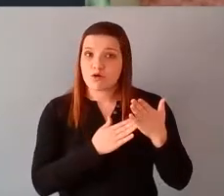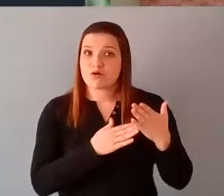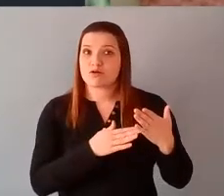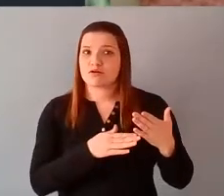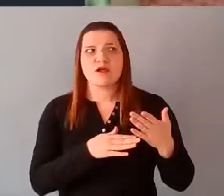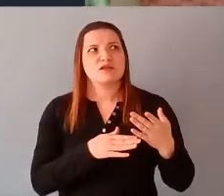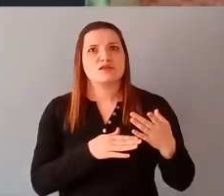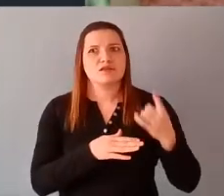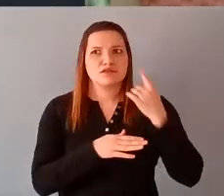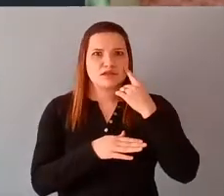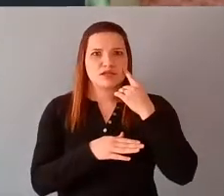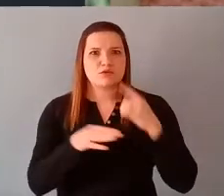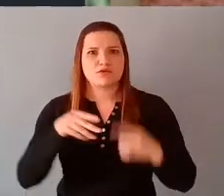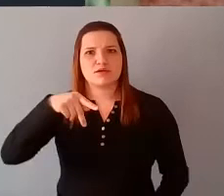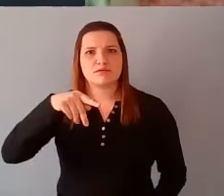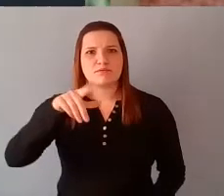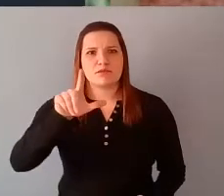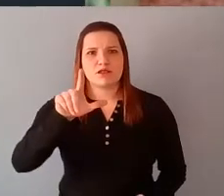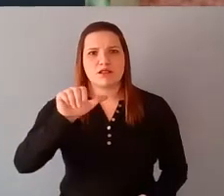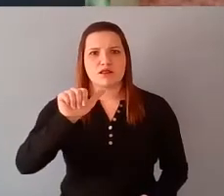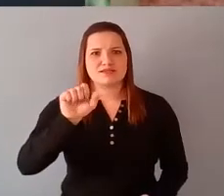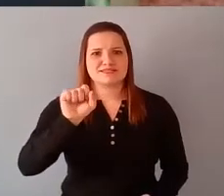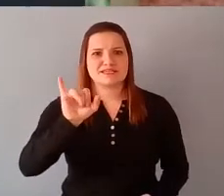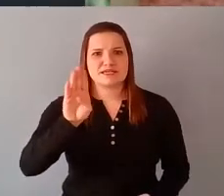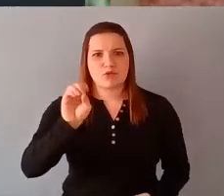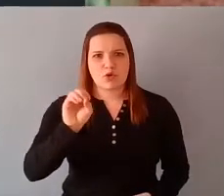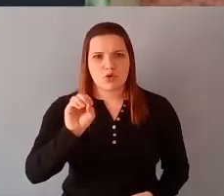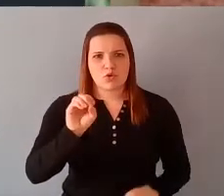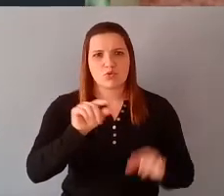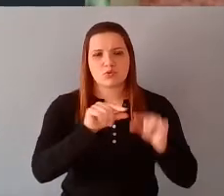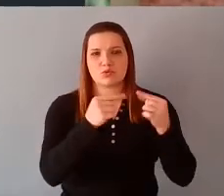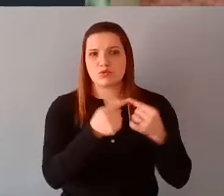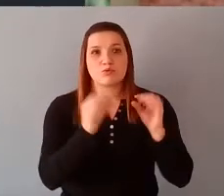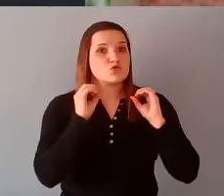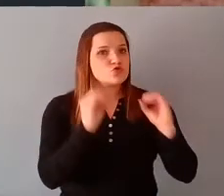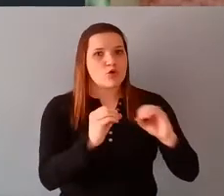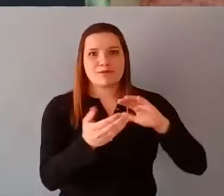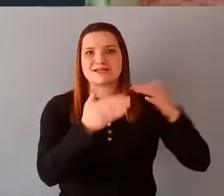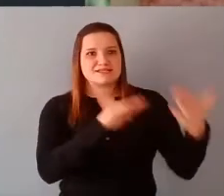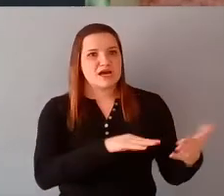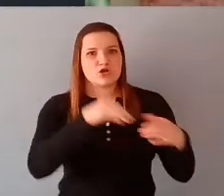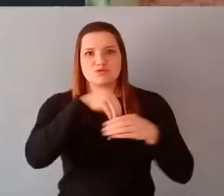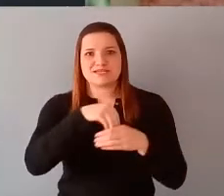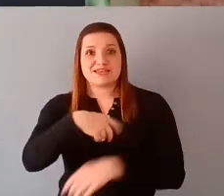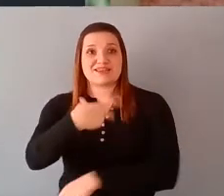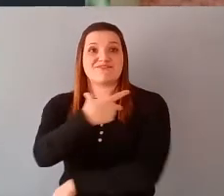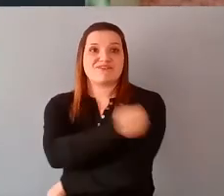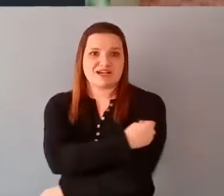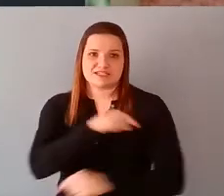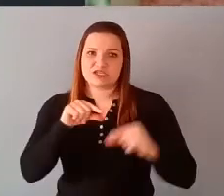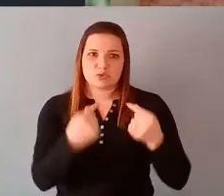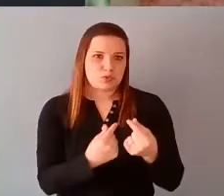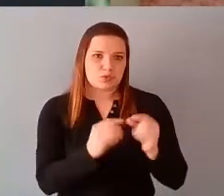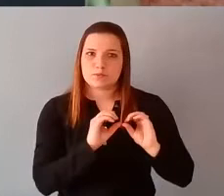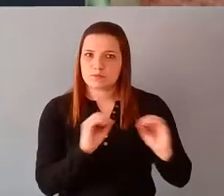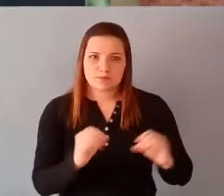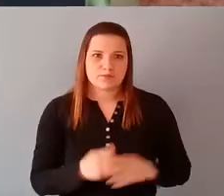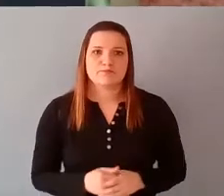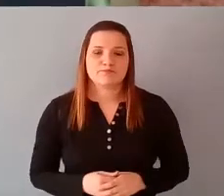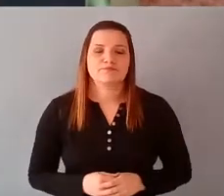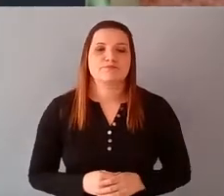think they were in the placebo group though. Nobody died that was in the actual vaccine group.